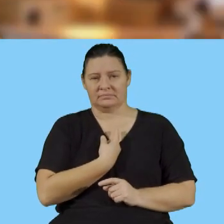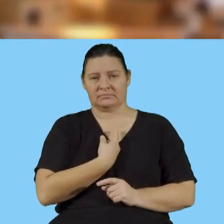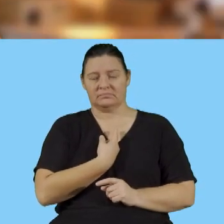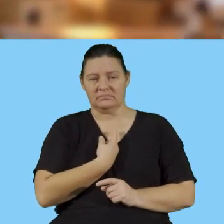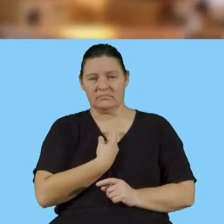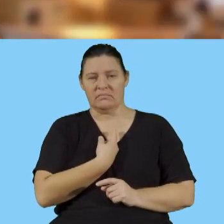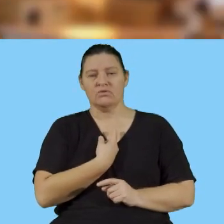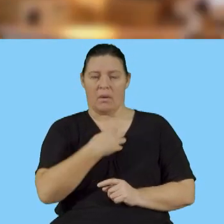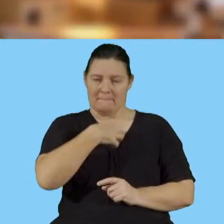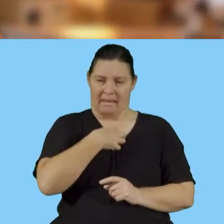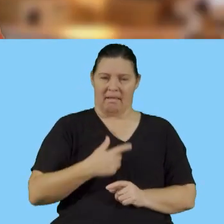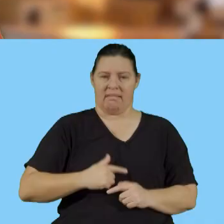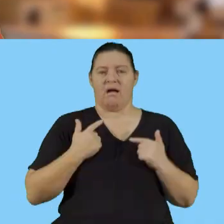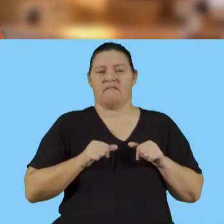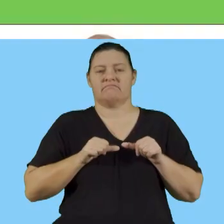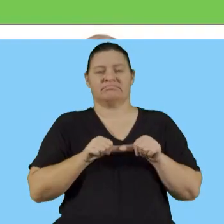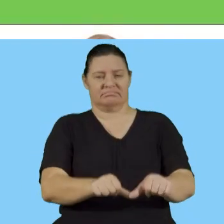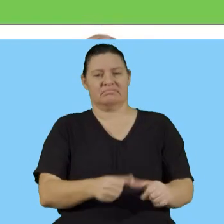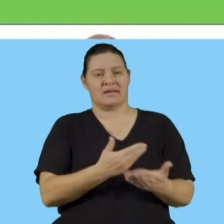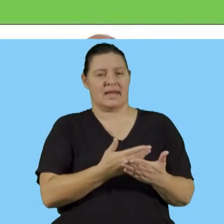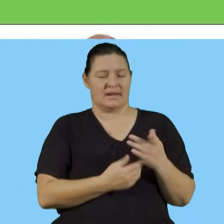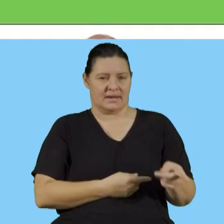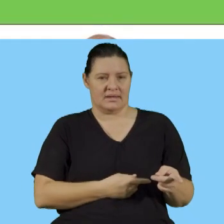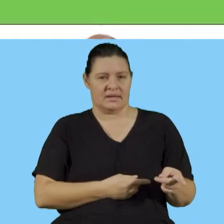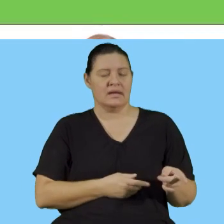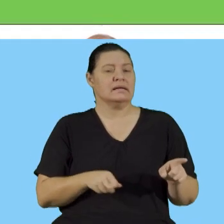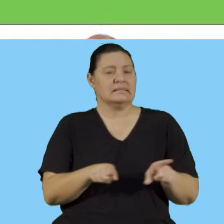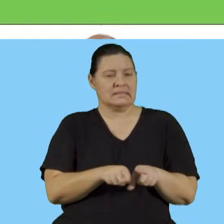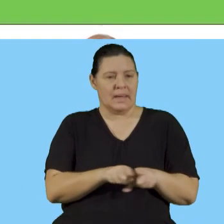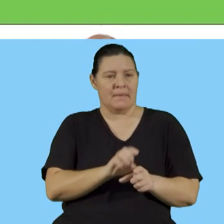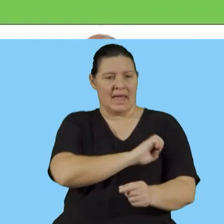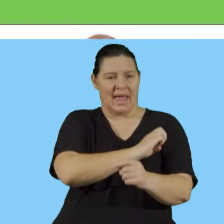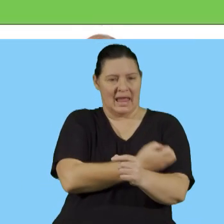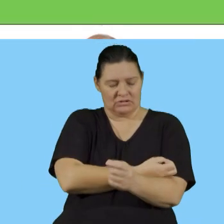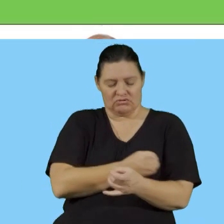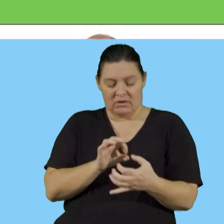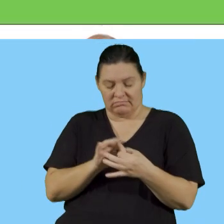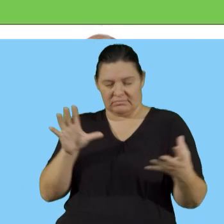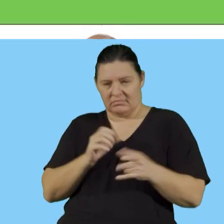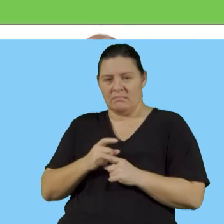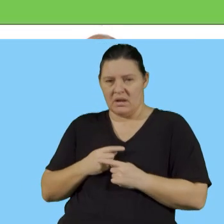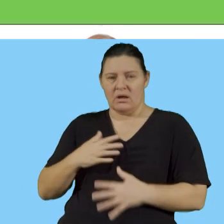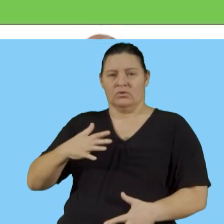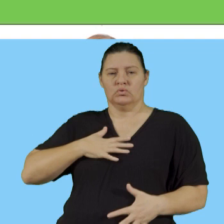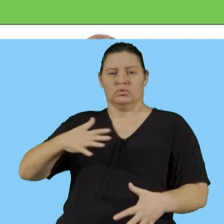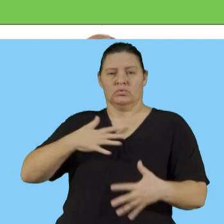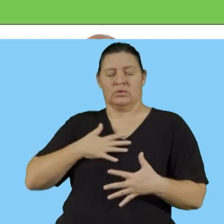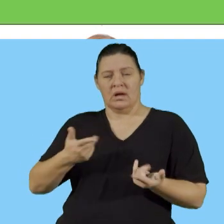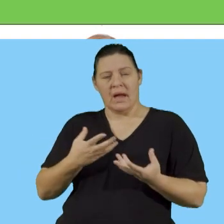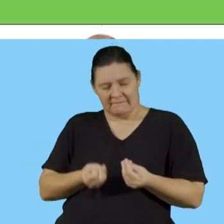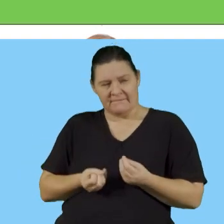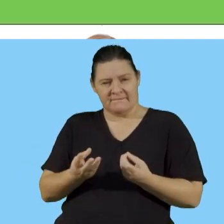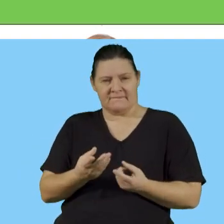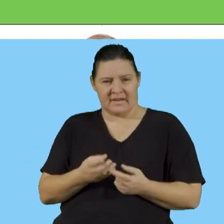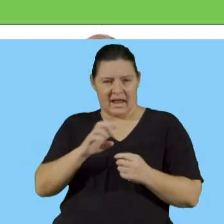for its own life processes. And it releases the energy during its own respiration. What